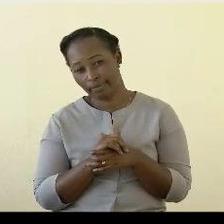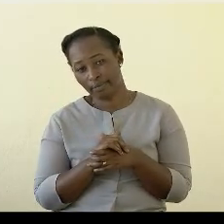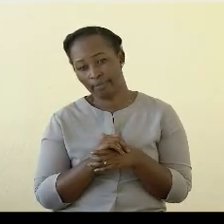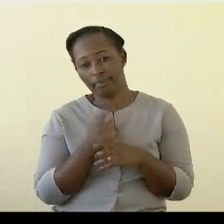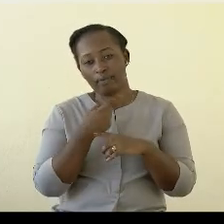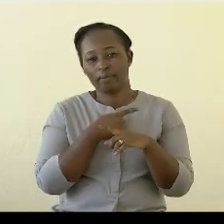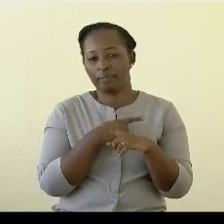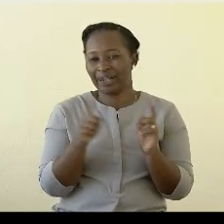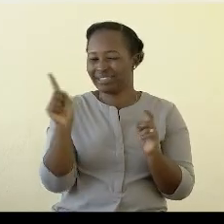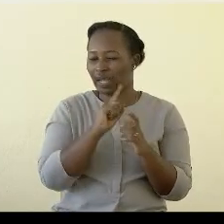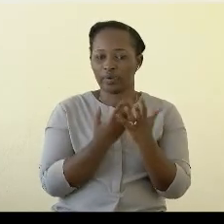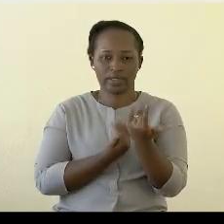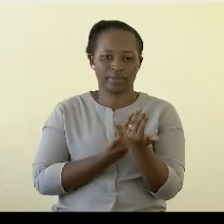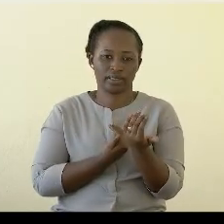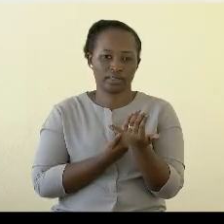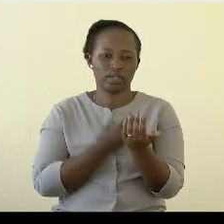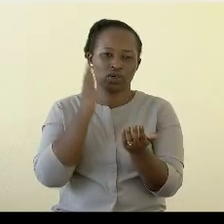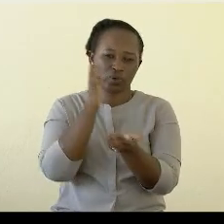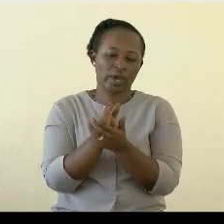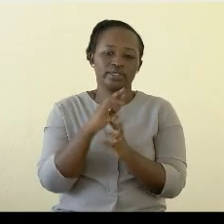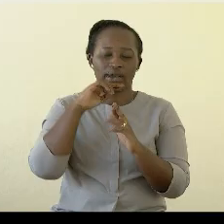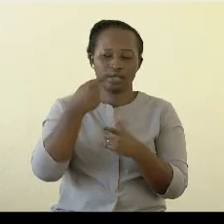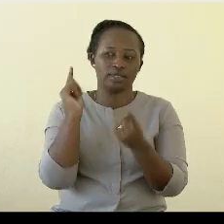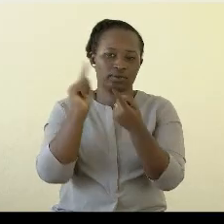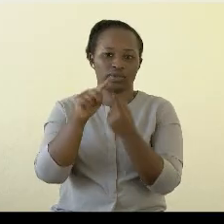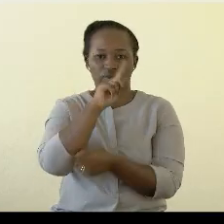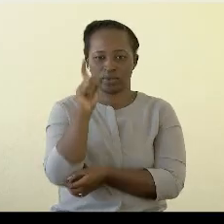but is not expected to be the right answer to the question.